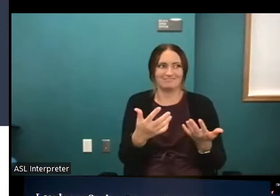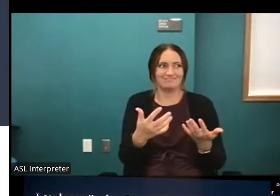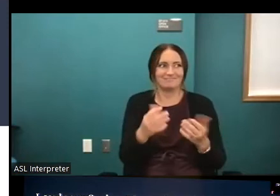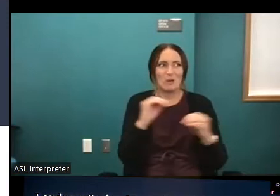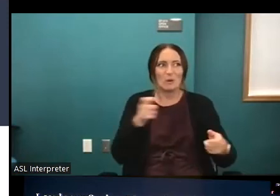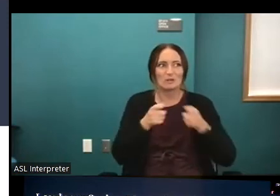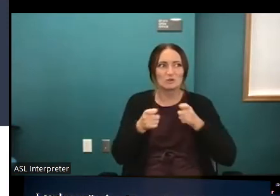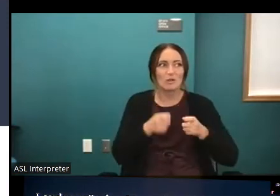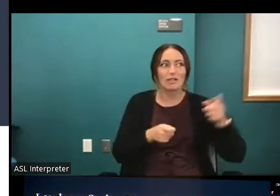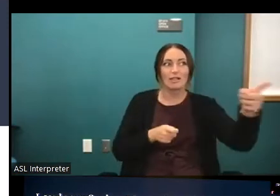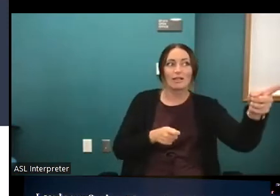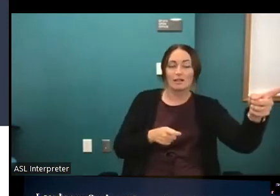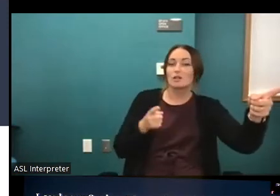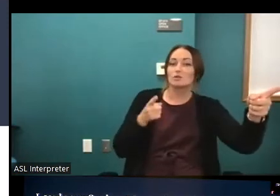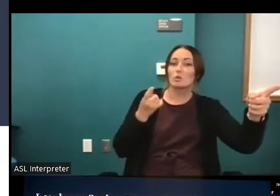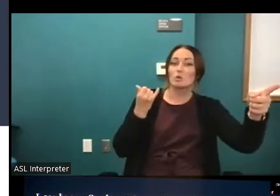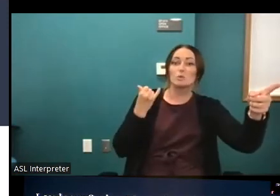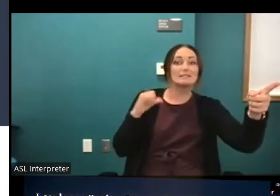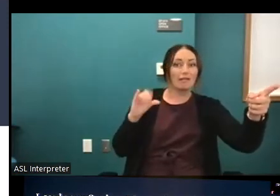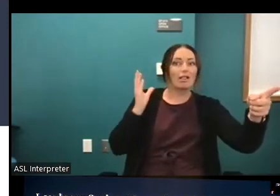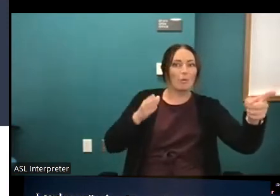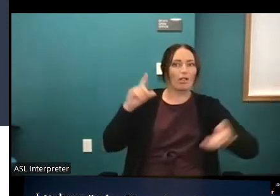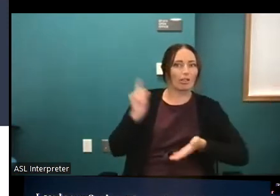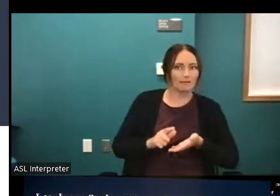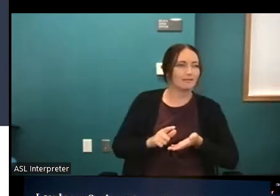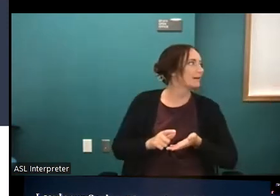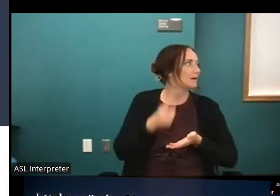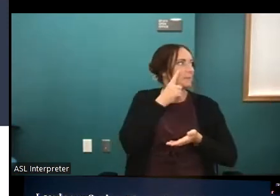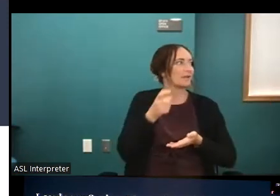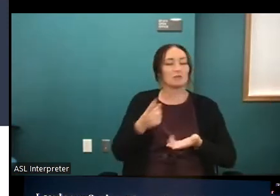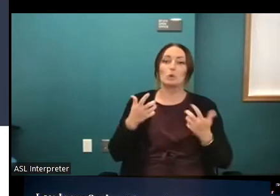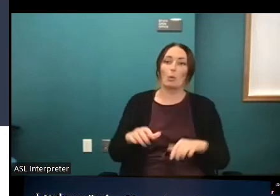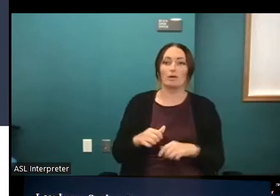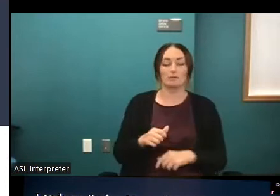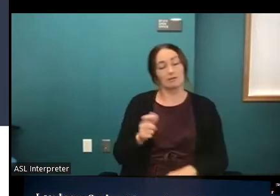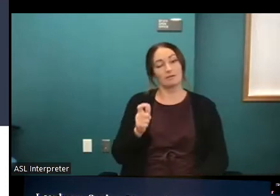have aversion, but you're still gonna turn that down because. I don't want them walking around like, Right.